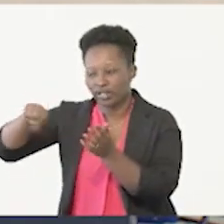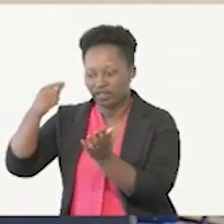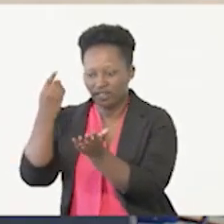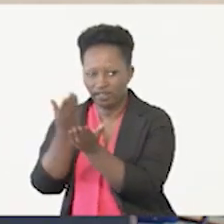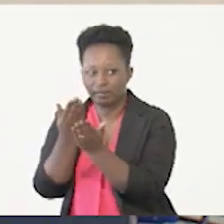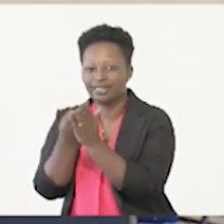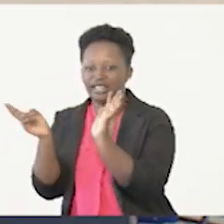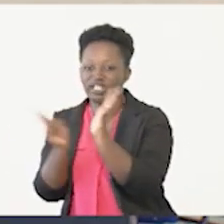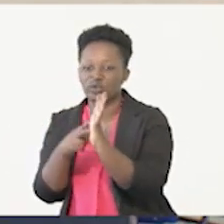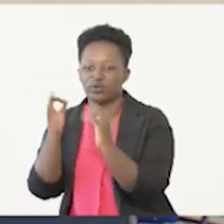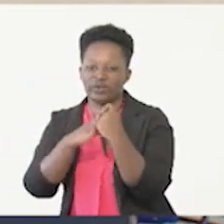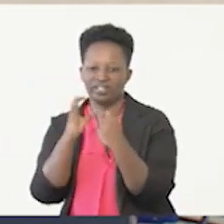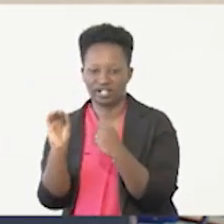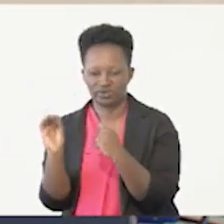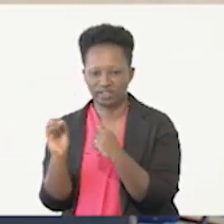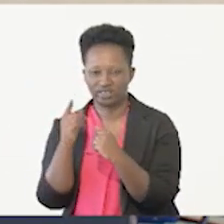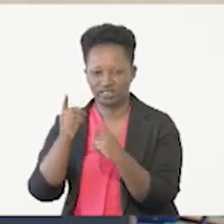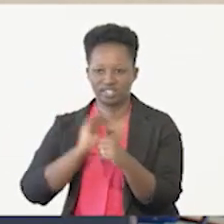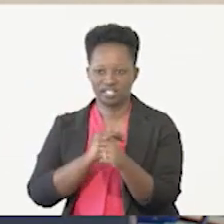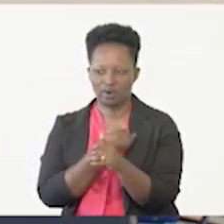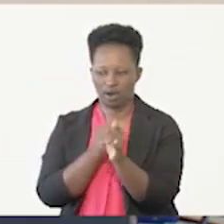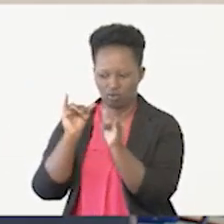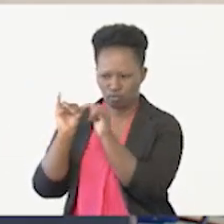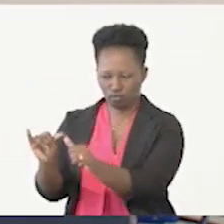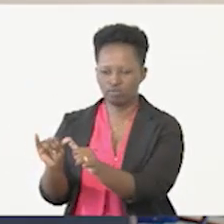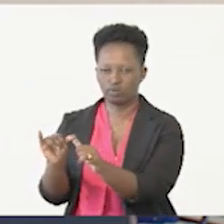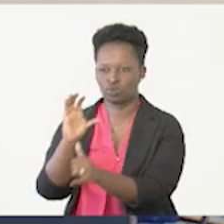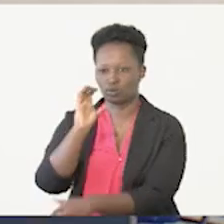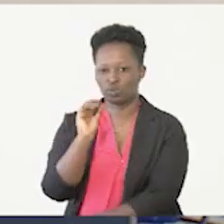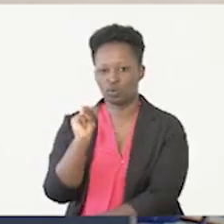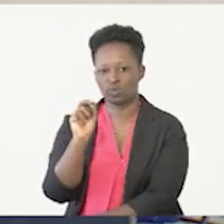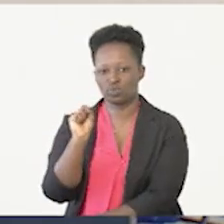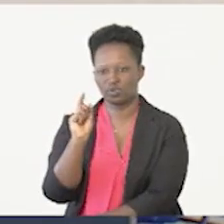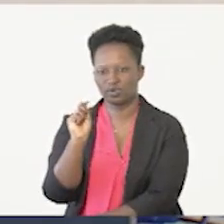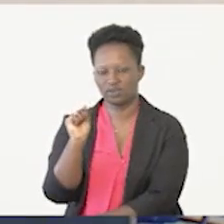quantity demanded is 800. This is our constant. Then we can go to